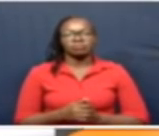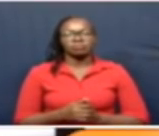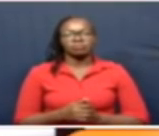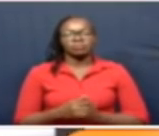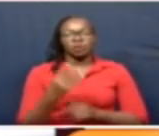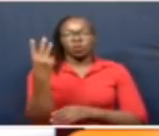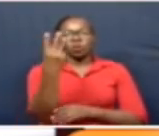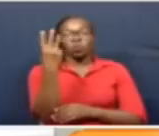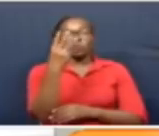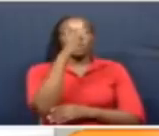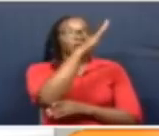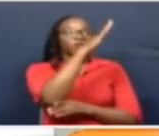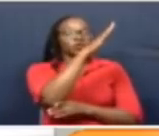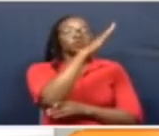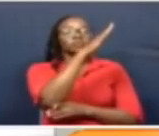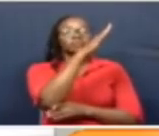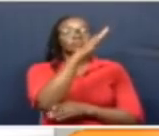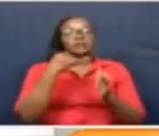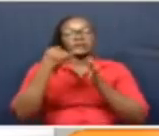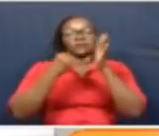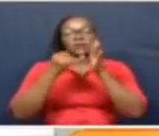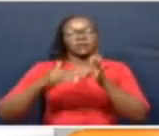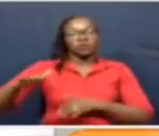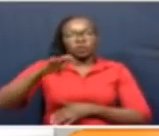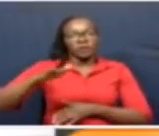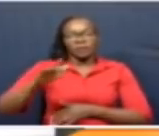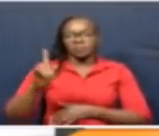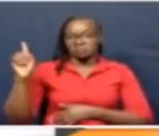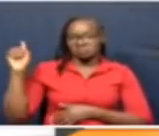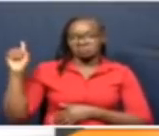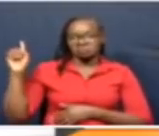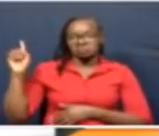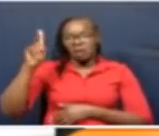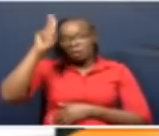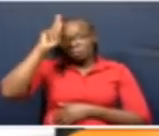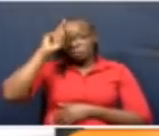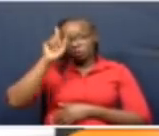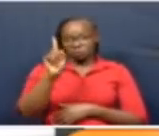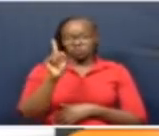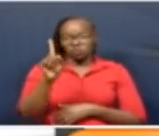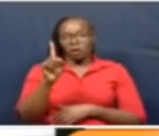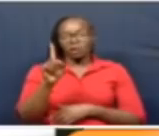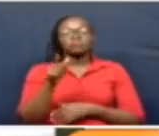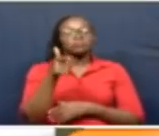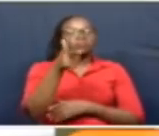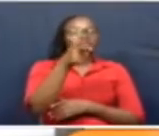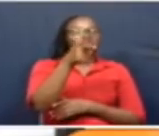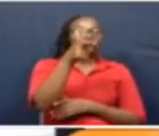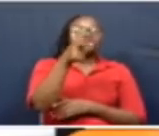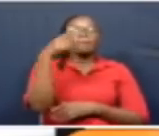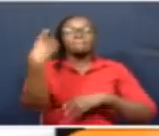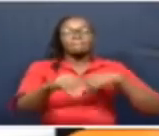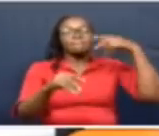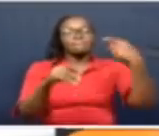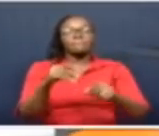Wednesday afternoon along Londiani Road in industrial area Nairobi, a police officer is caught on camera assaulting